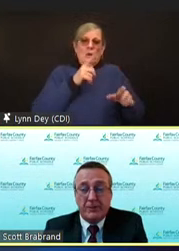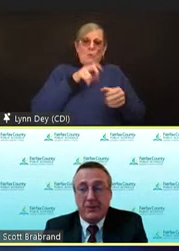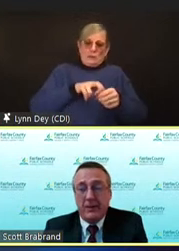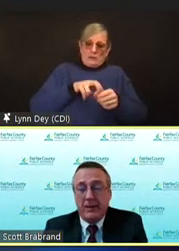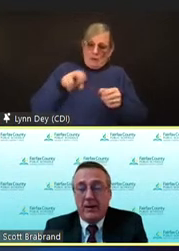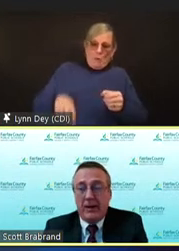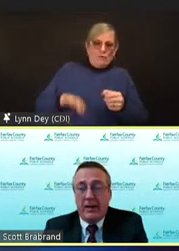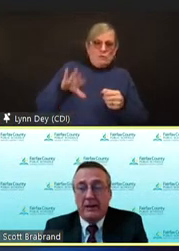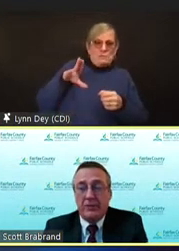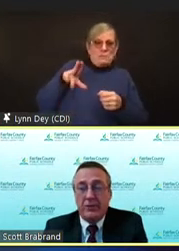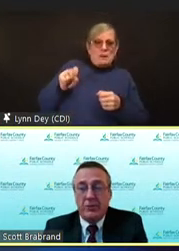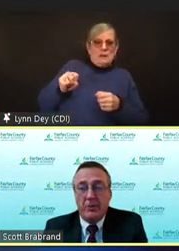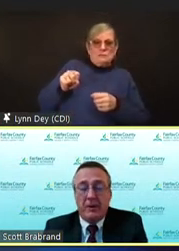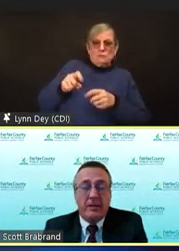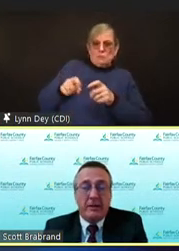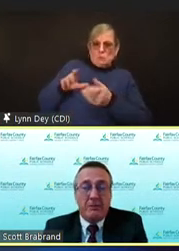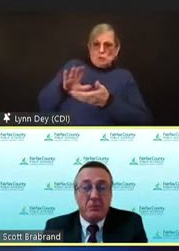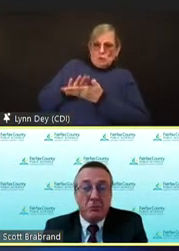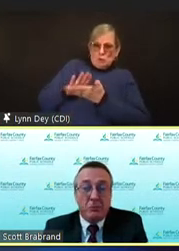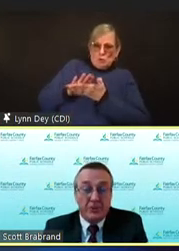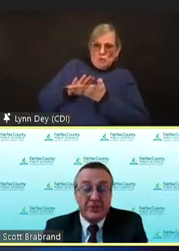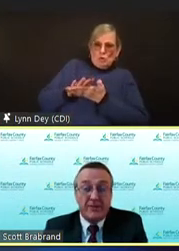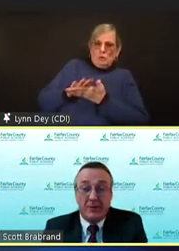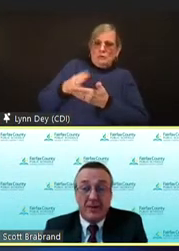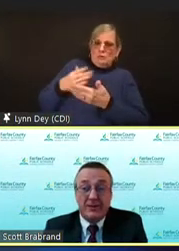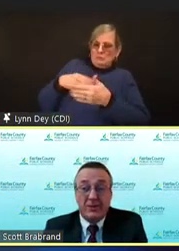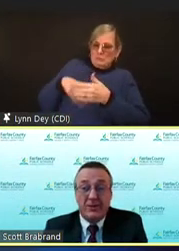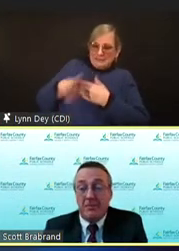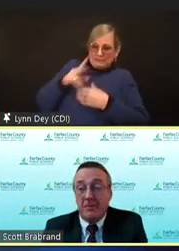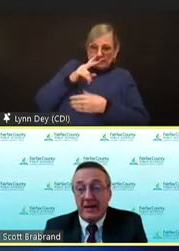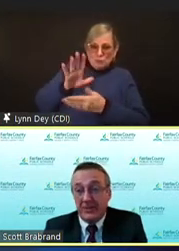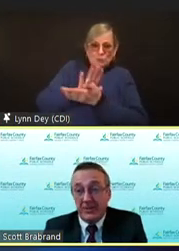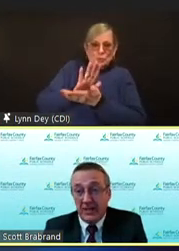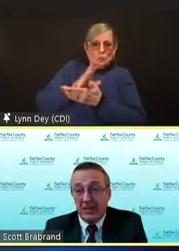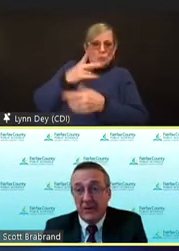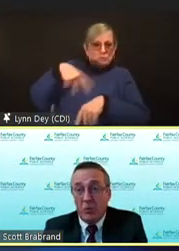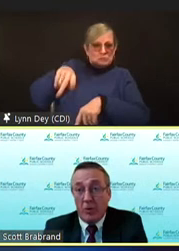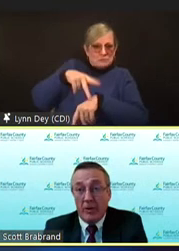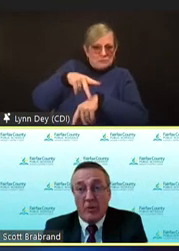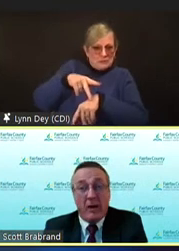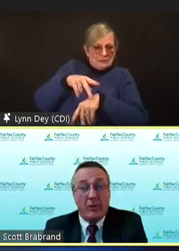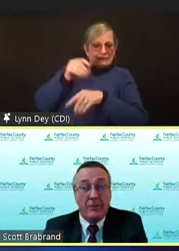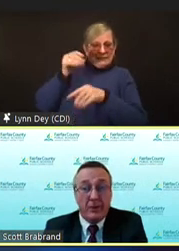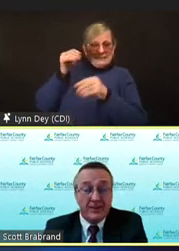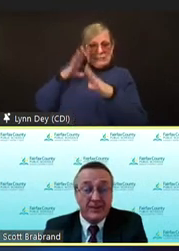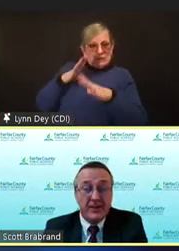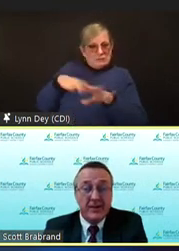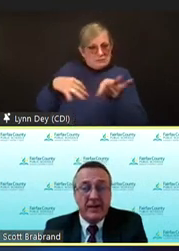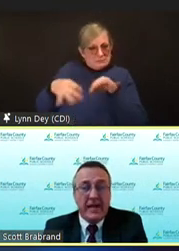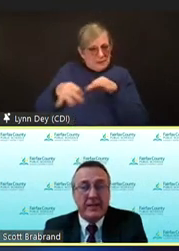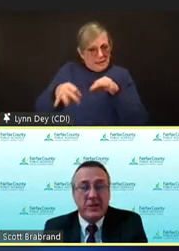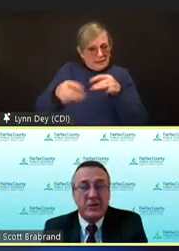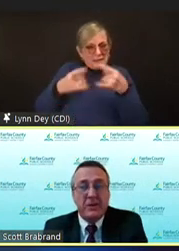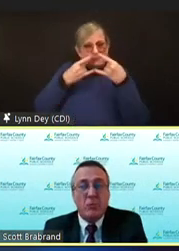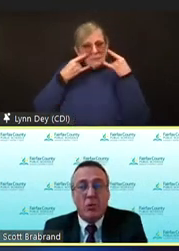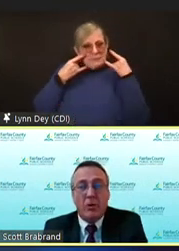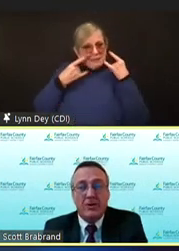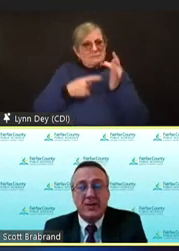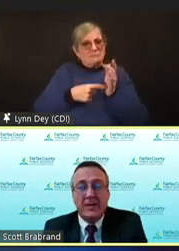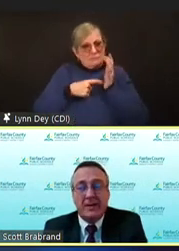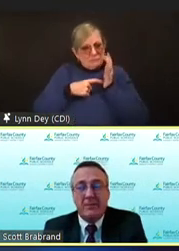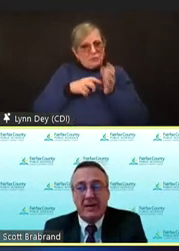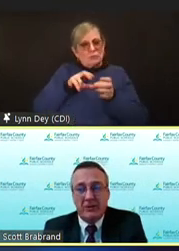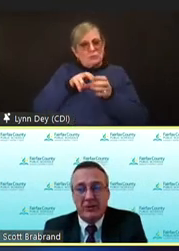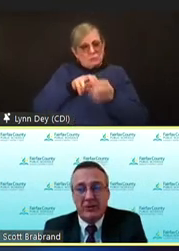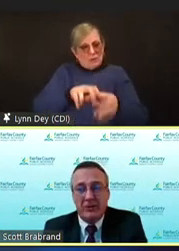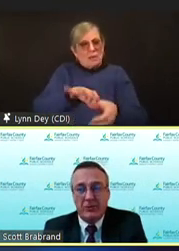leadership to receive the message that masks need to be worn while on the bus and need to be worn as